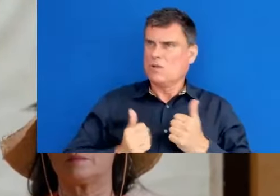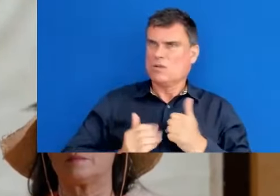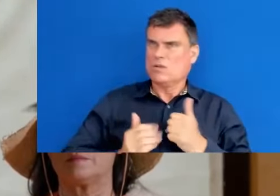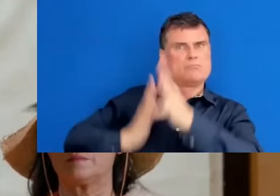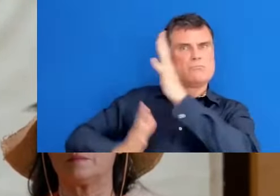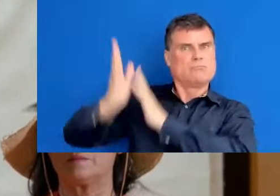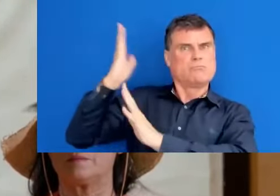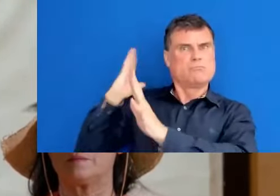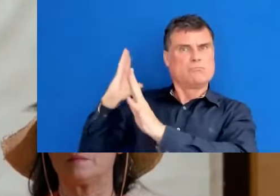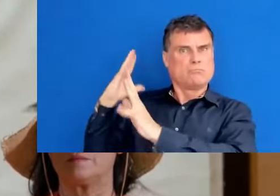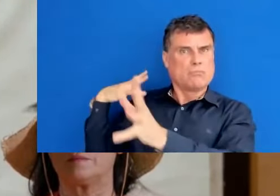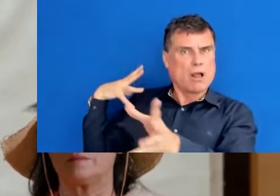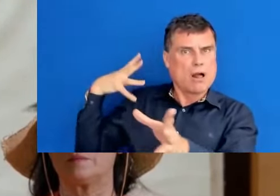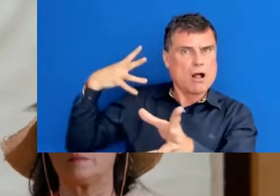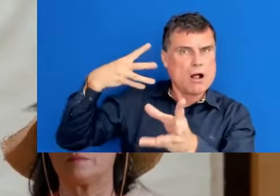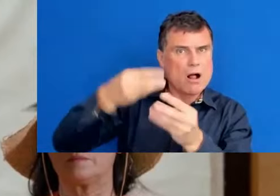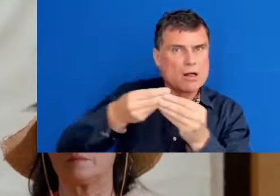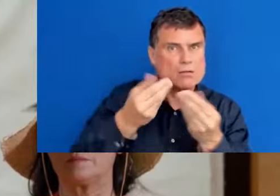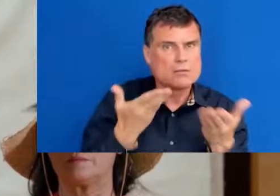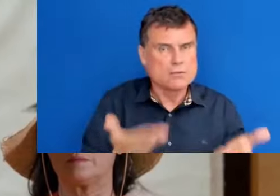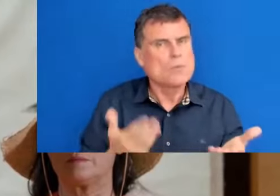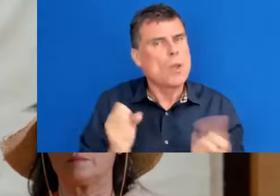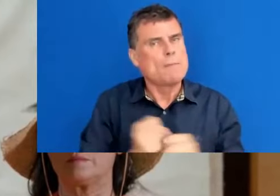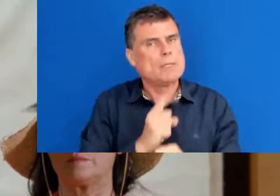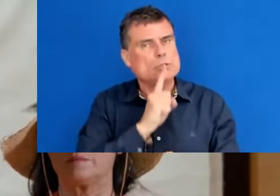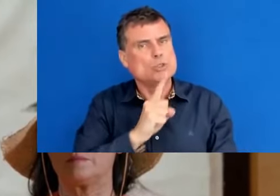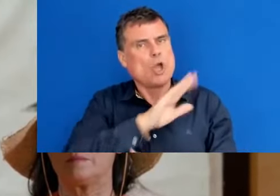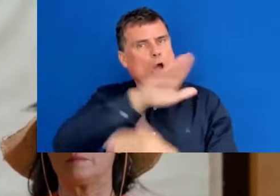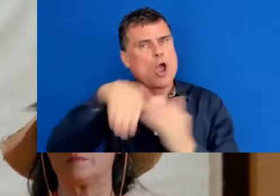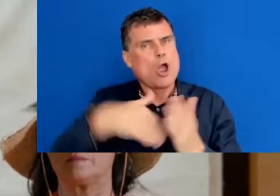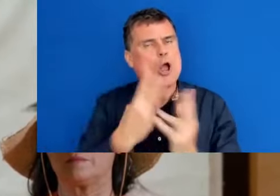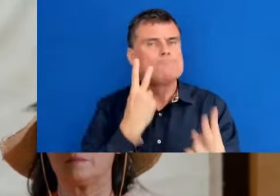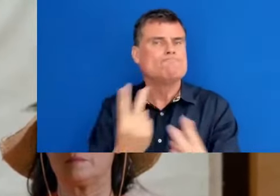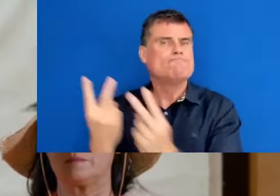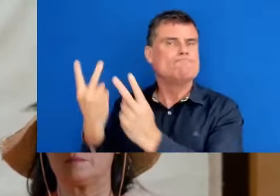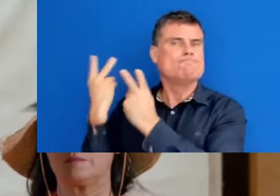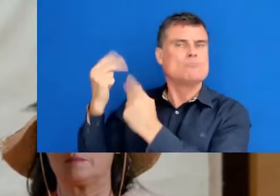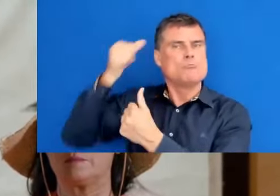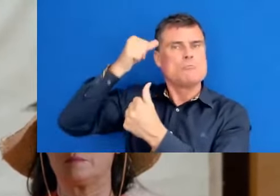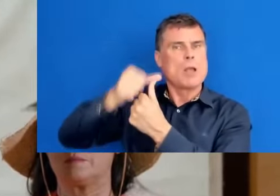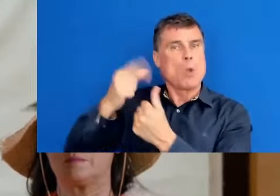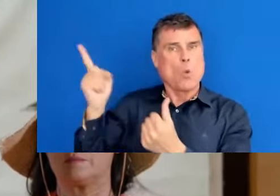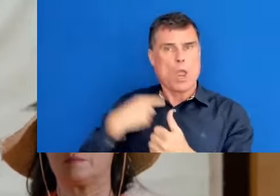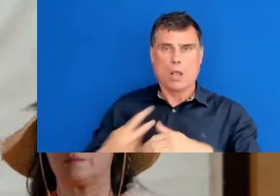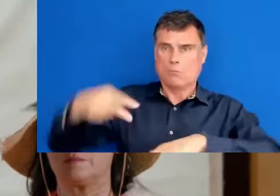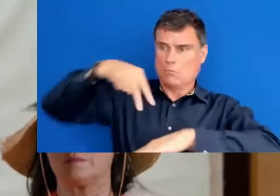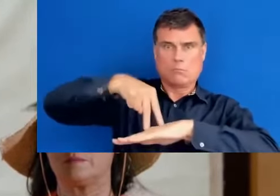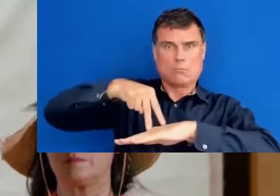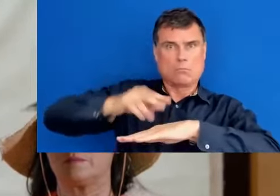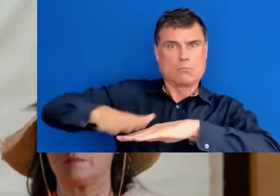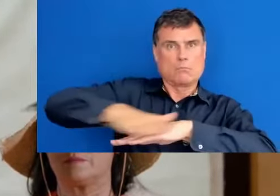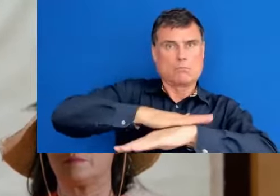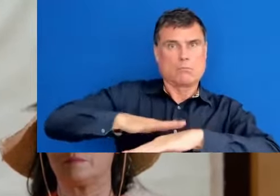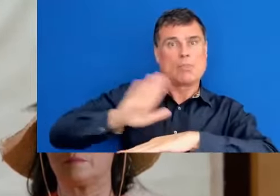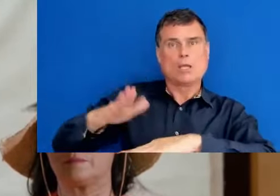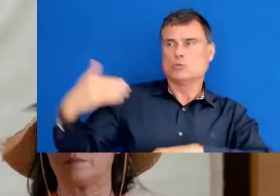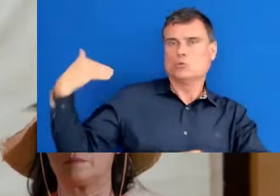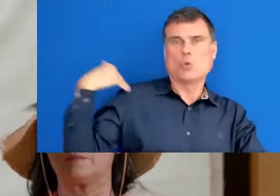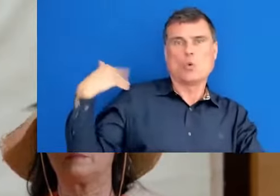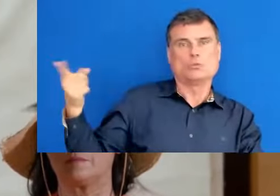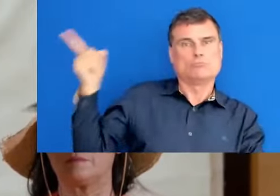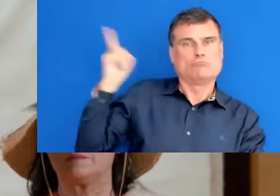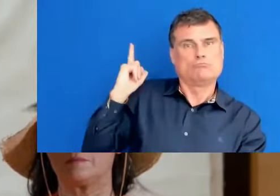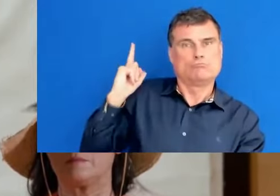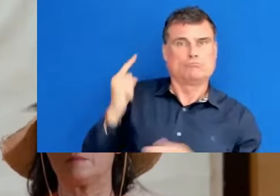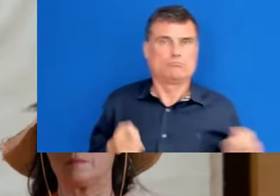lived here, and I want to be sure that we remember, that we stand on their shoulders. They paved the way for us to be